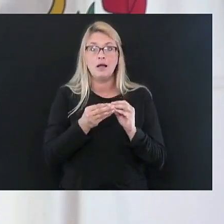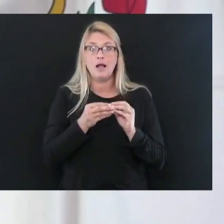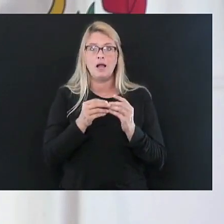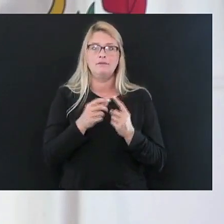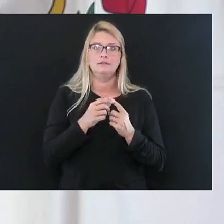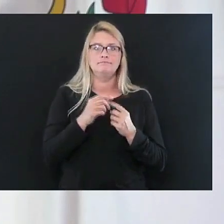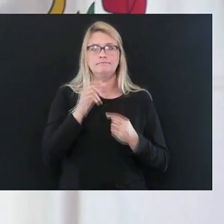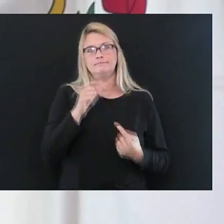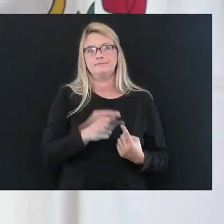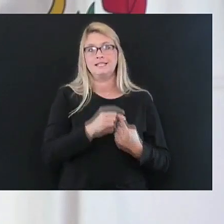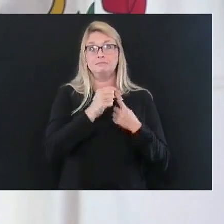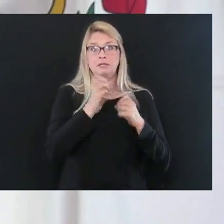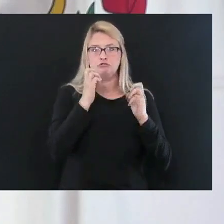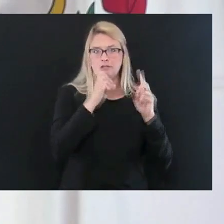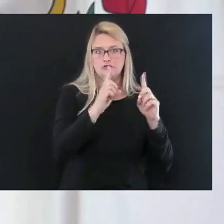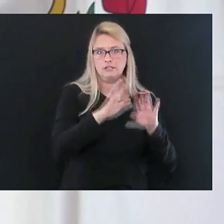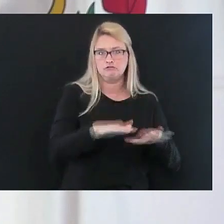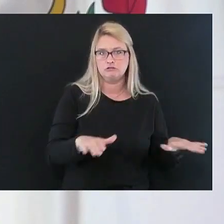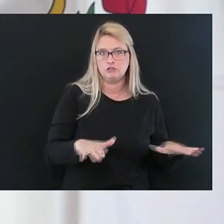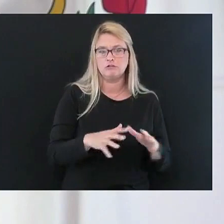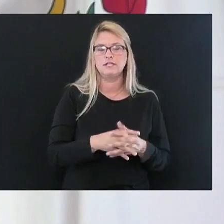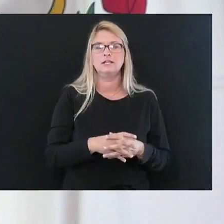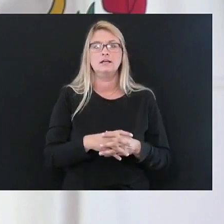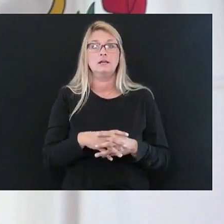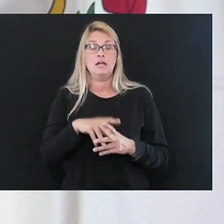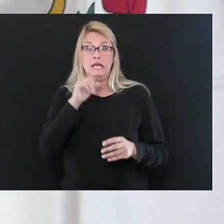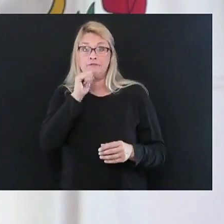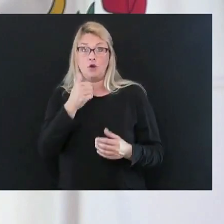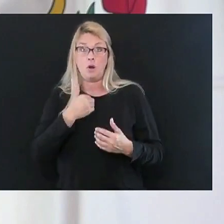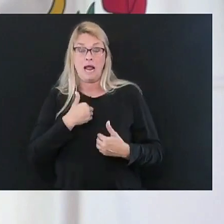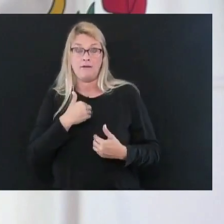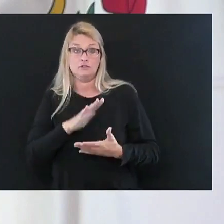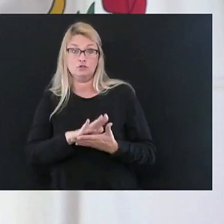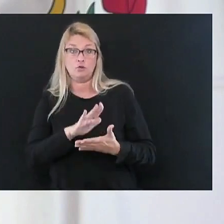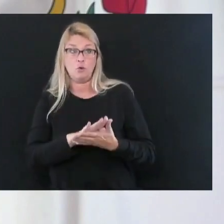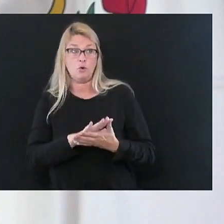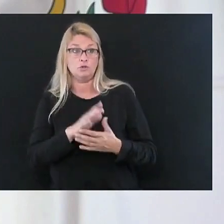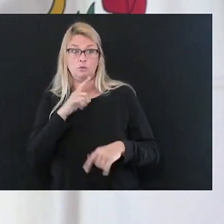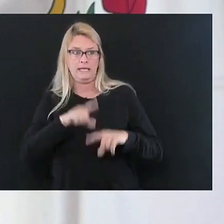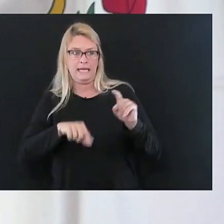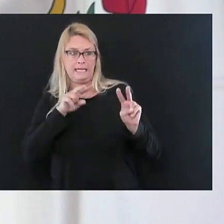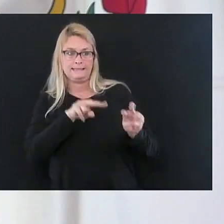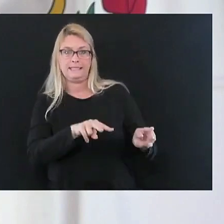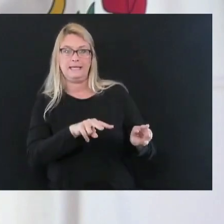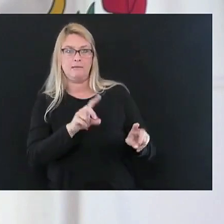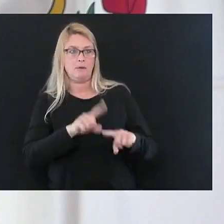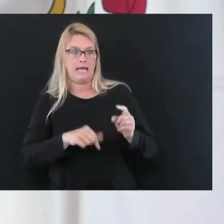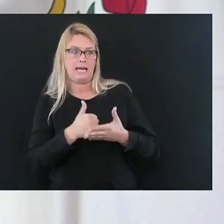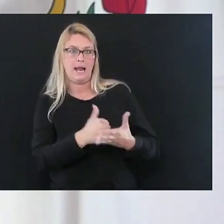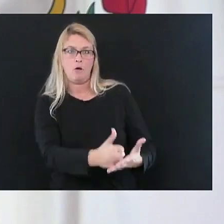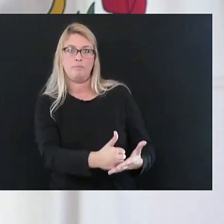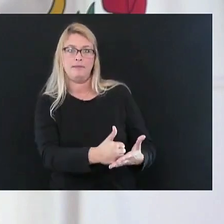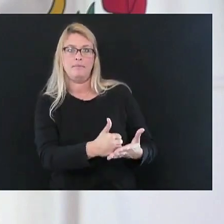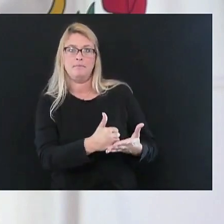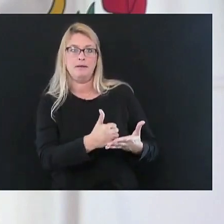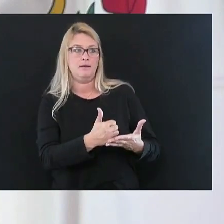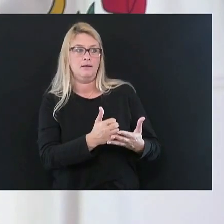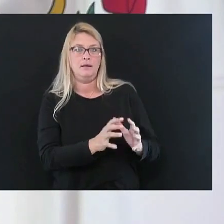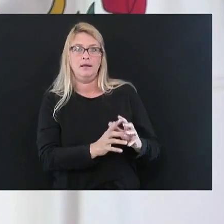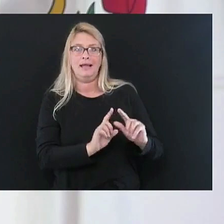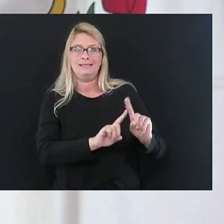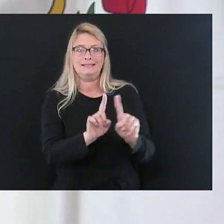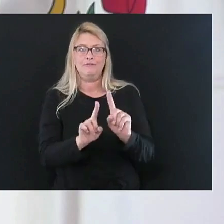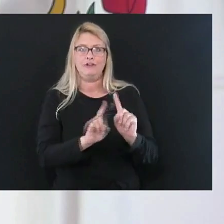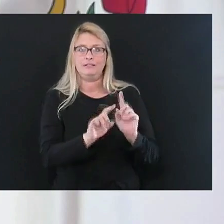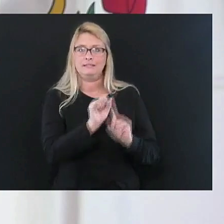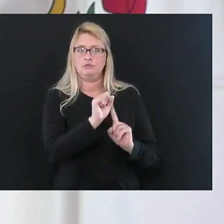kids. And you know, if we don't have school, we don't have eyes on them, we're not able to help. We're not able to help in lots of different